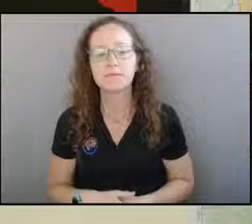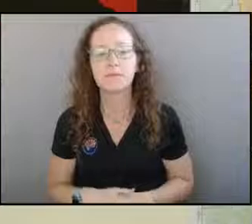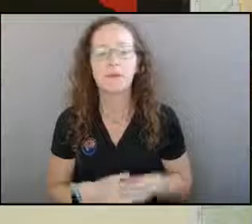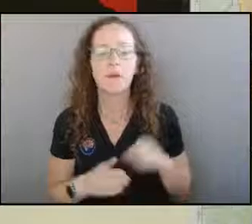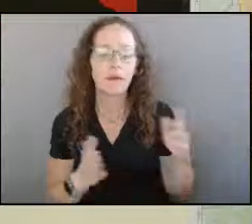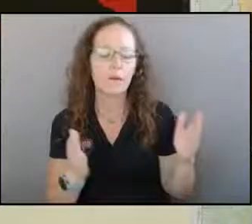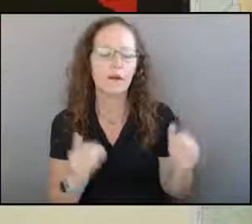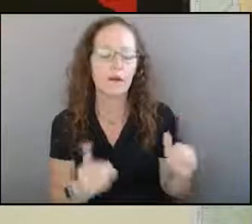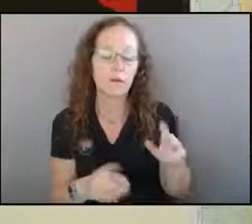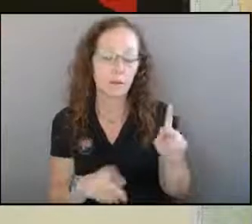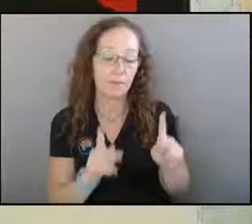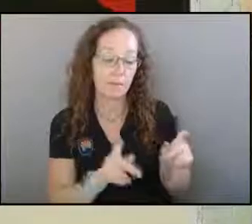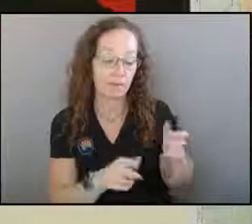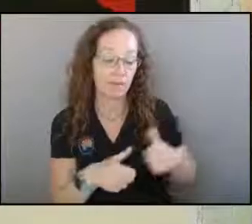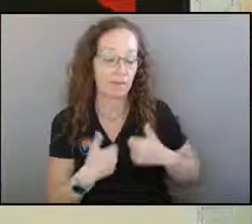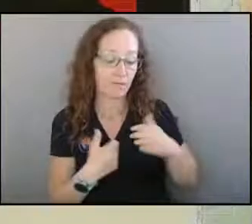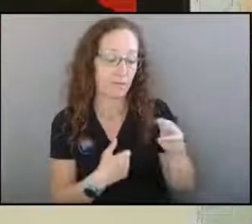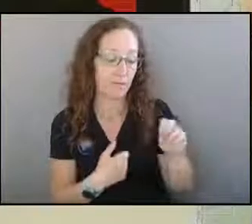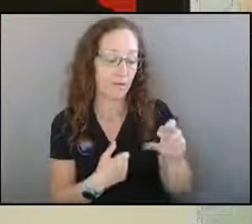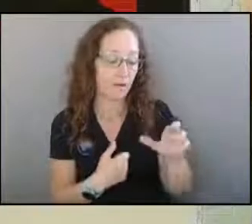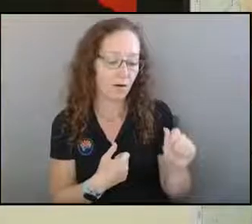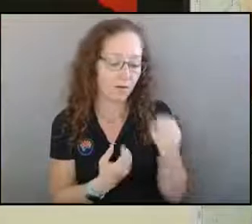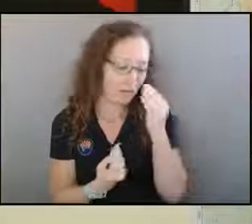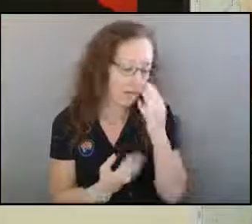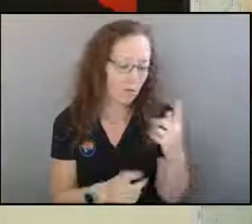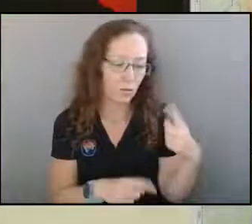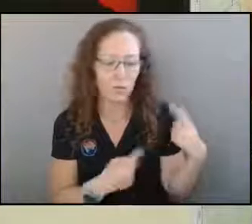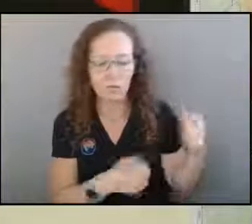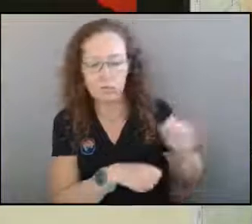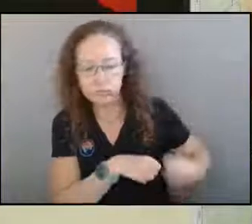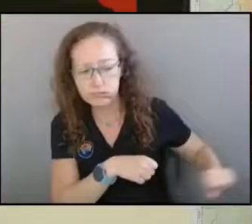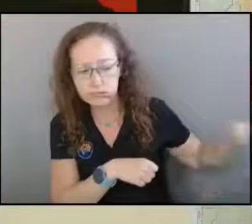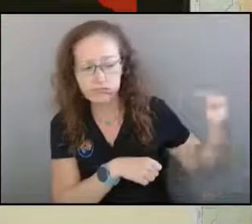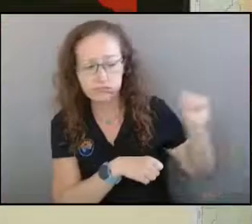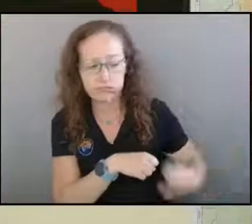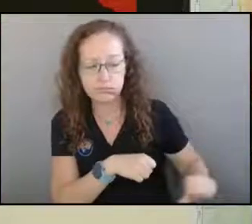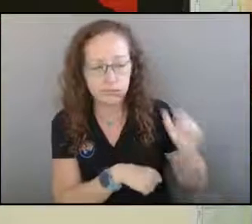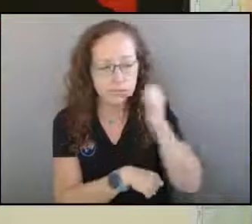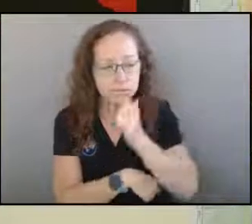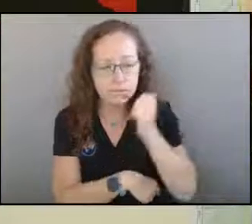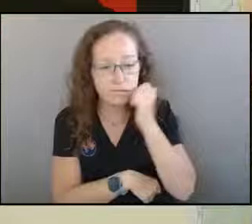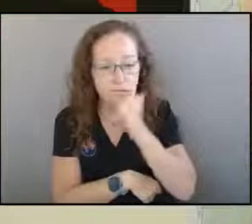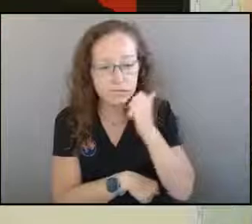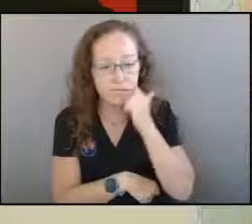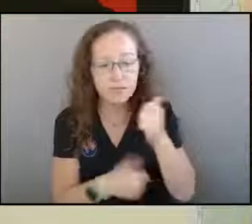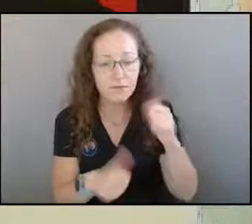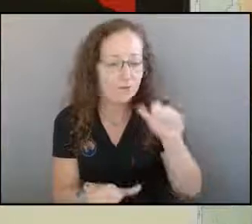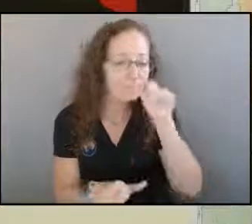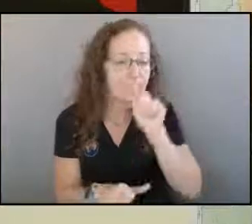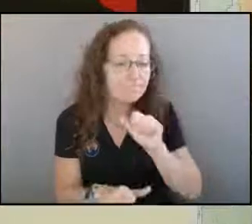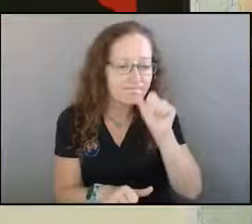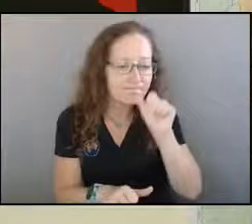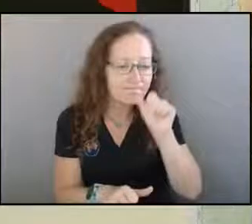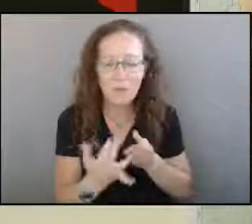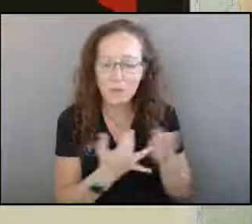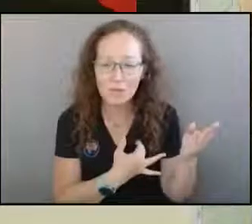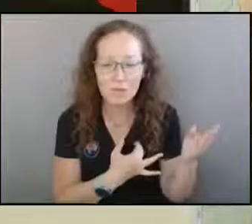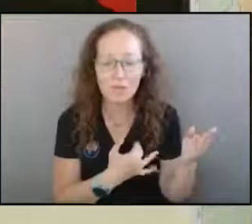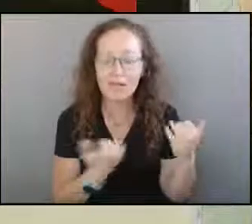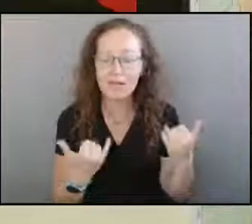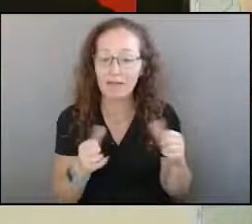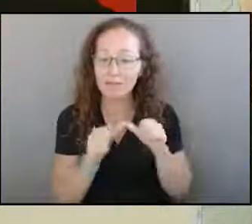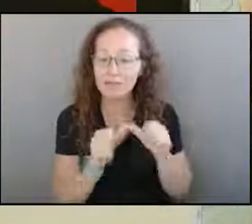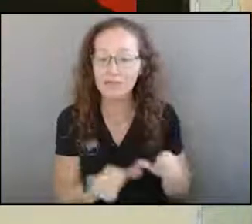you to know that we continue to work very hard. We've been working every day trying to get through this survival period. Now we continue to work